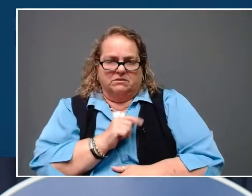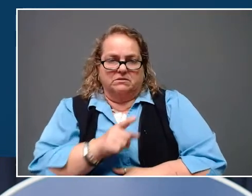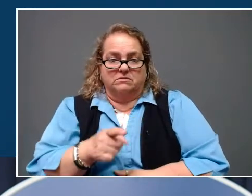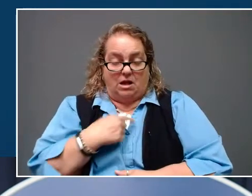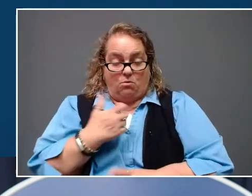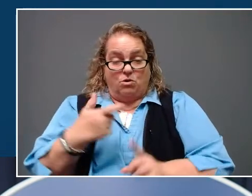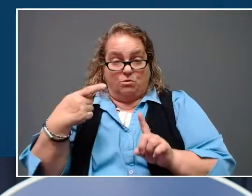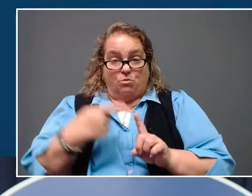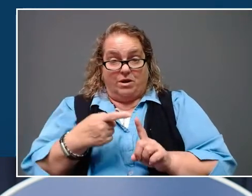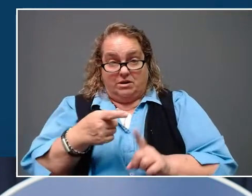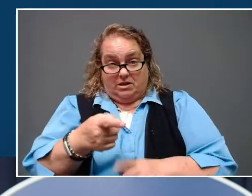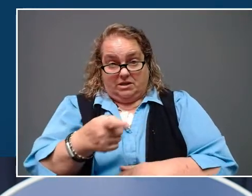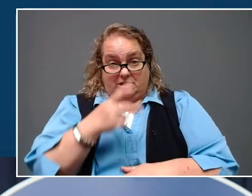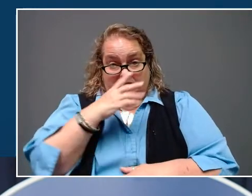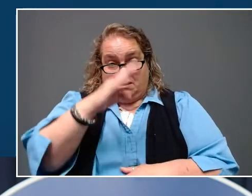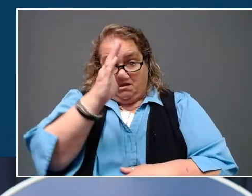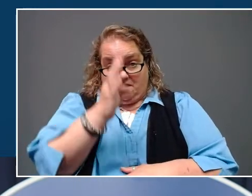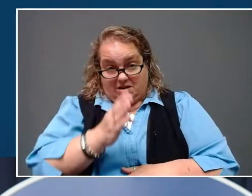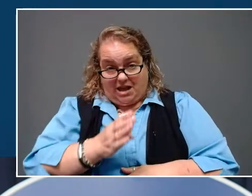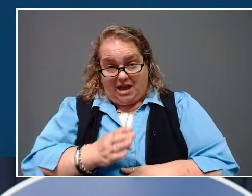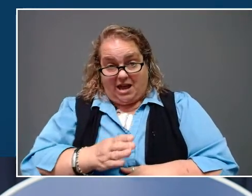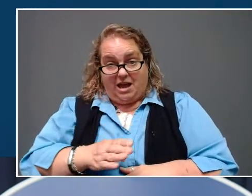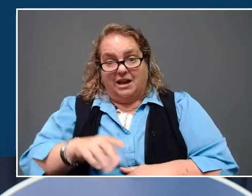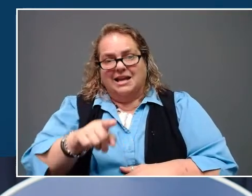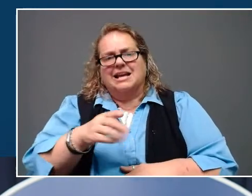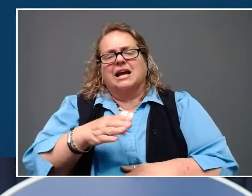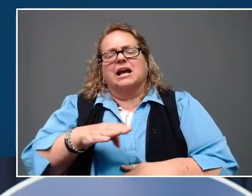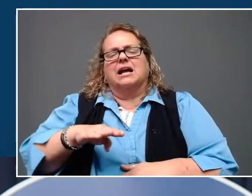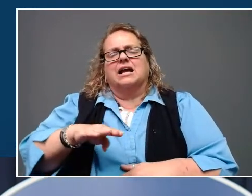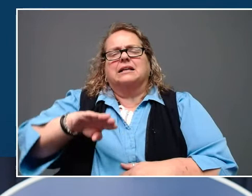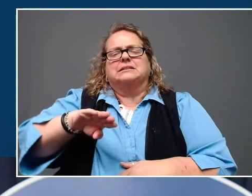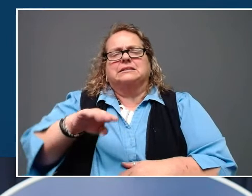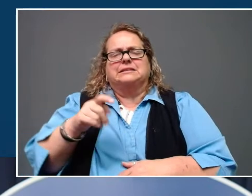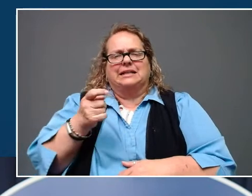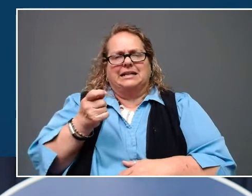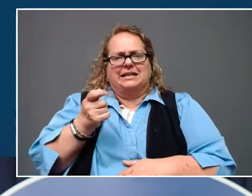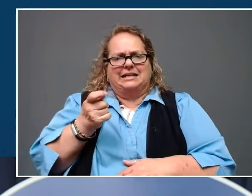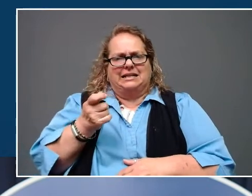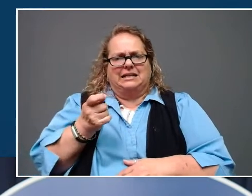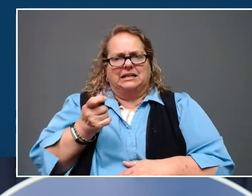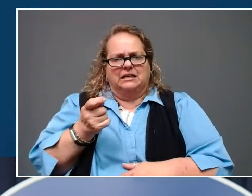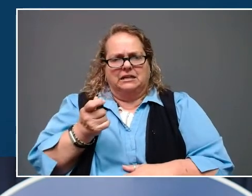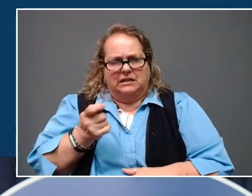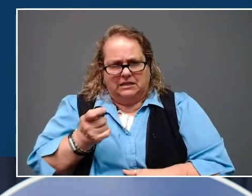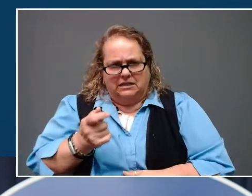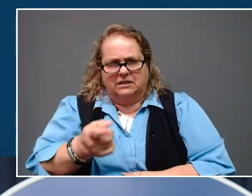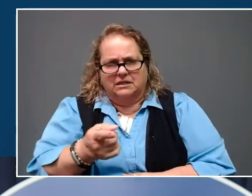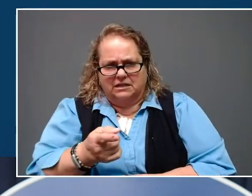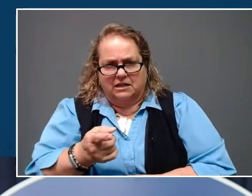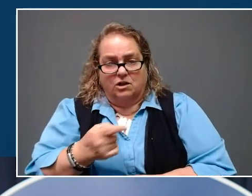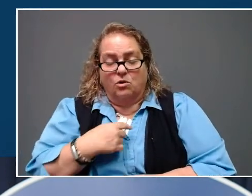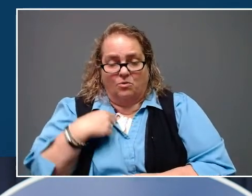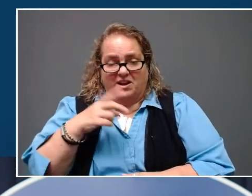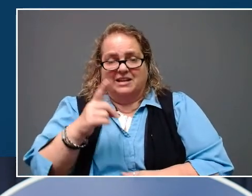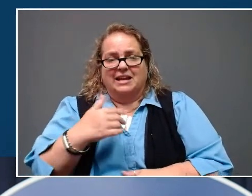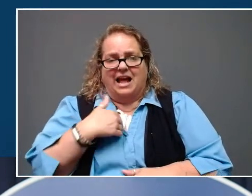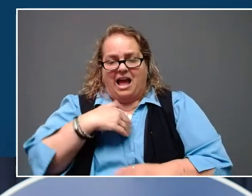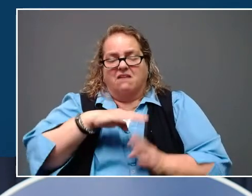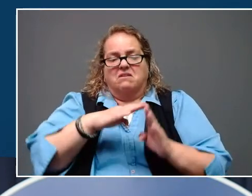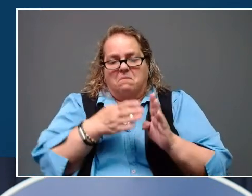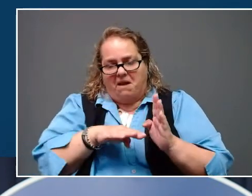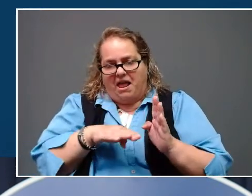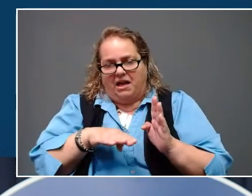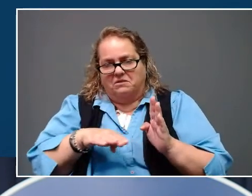that this is probably increasing a little. You know, we've generally had a plateau down there.